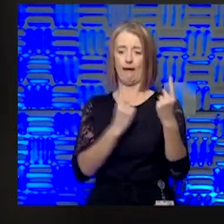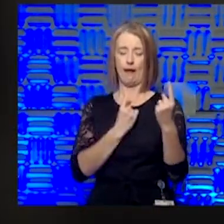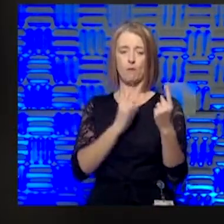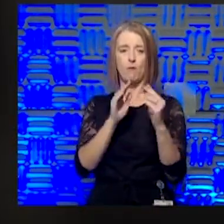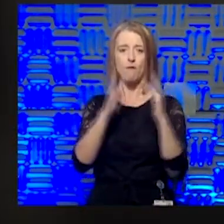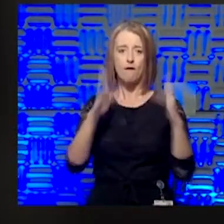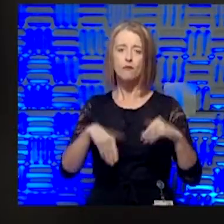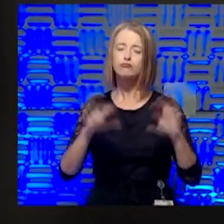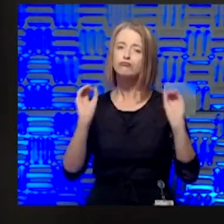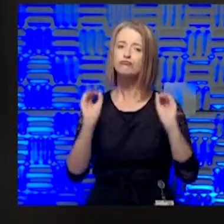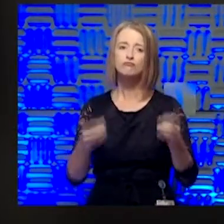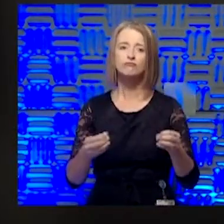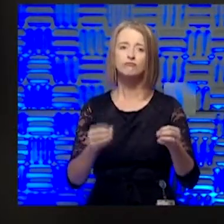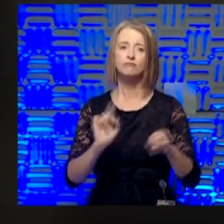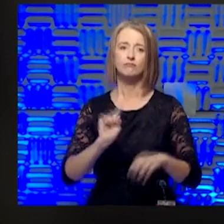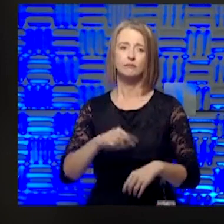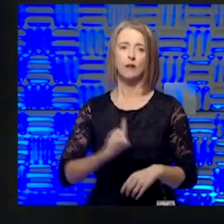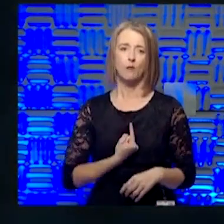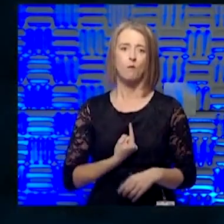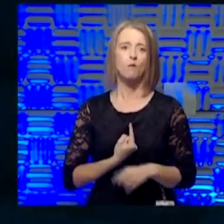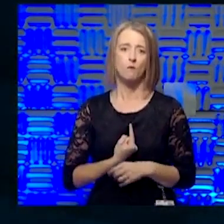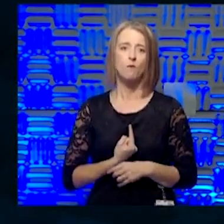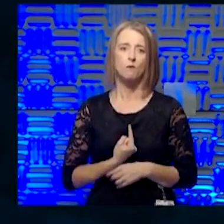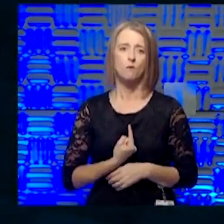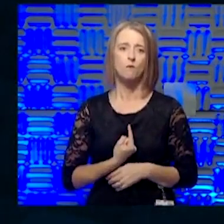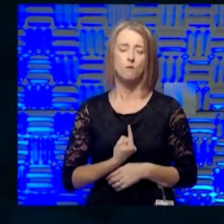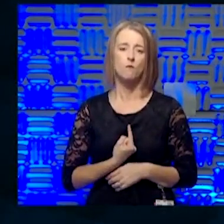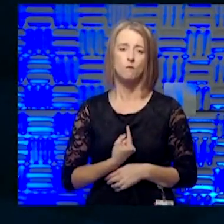house. I was by myself.